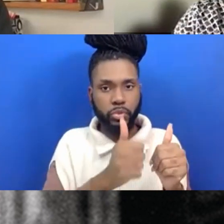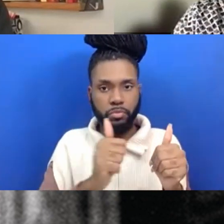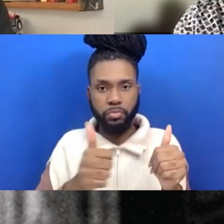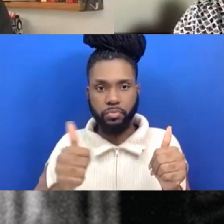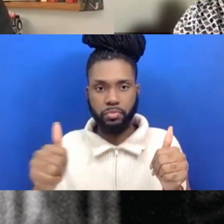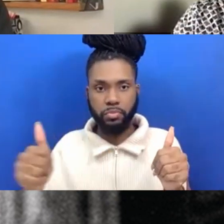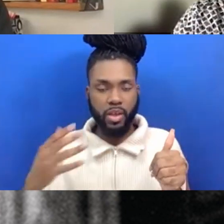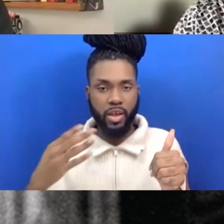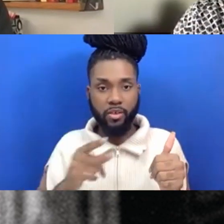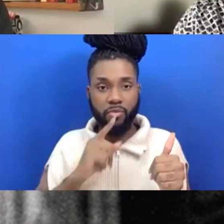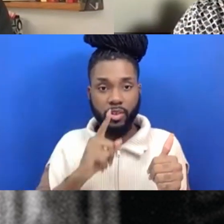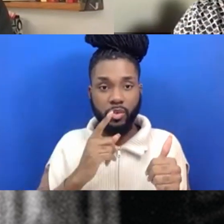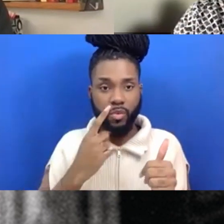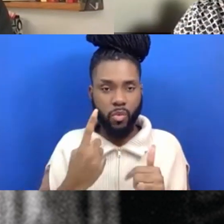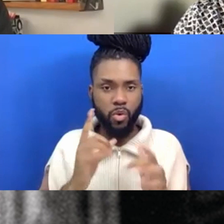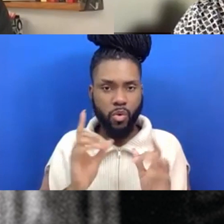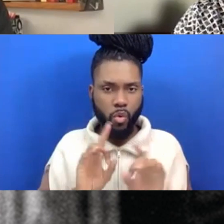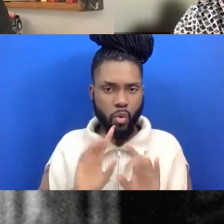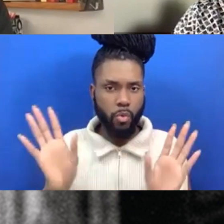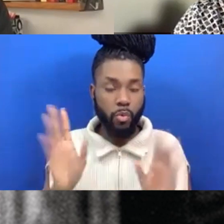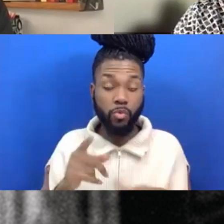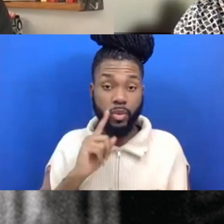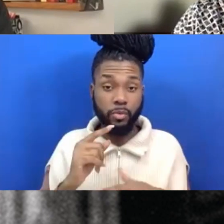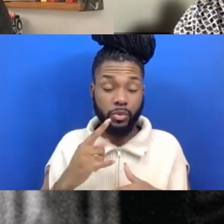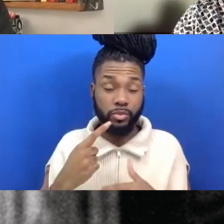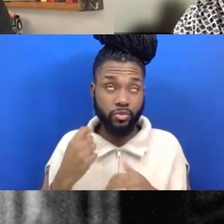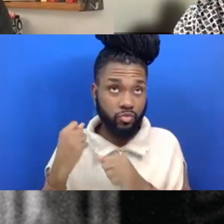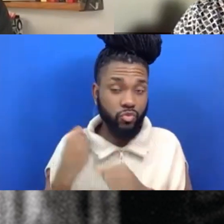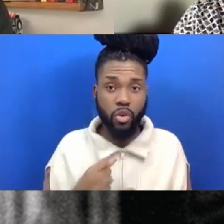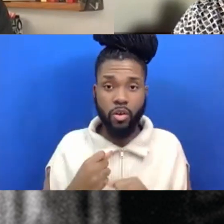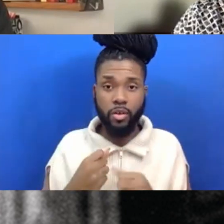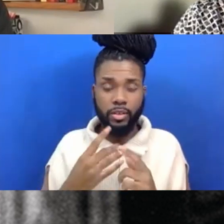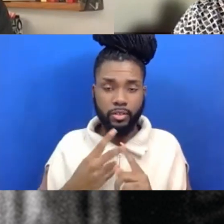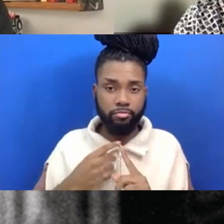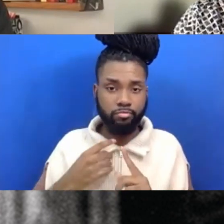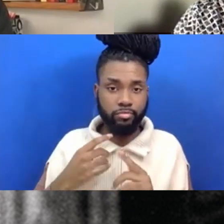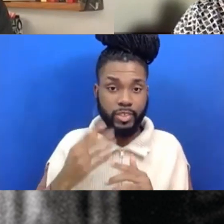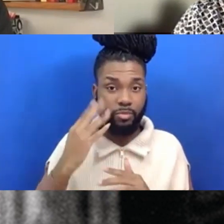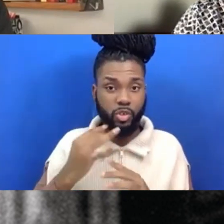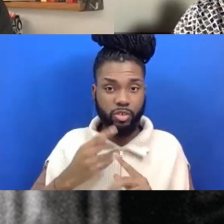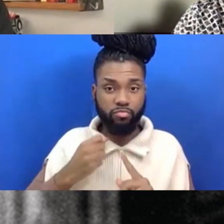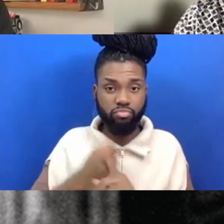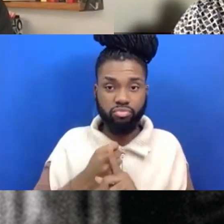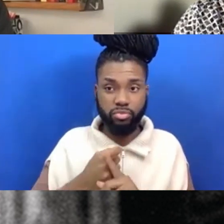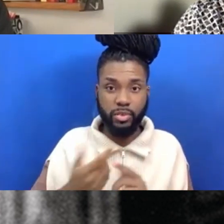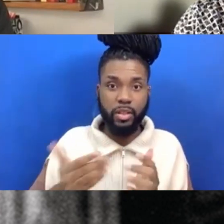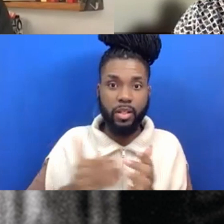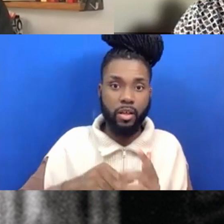horrible, one intensely, moving experience after the next.